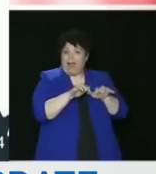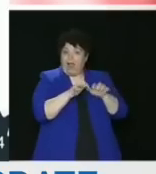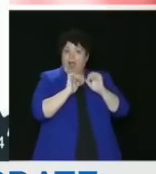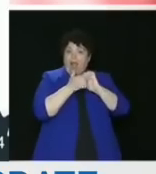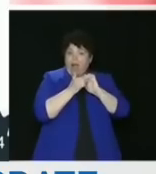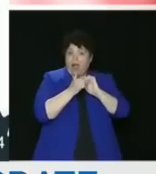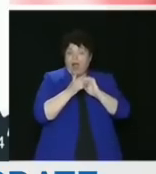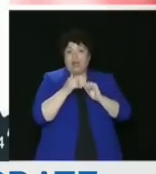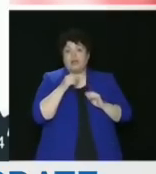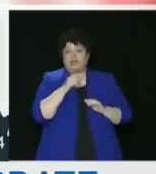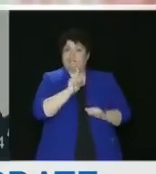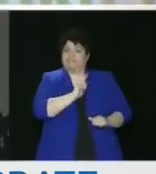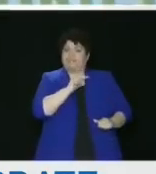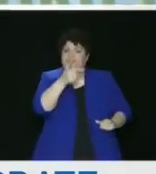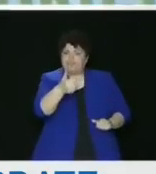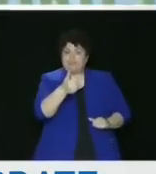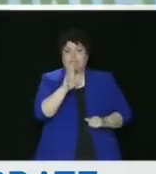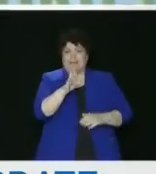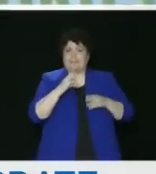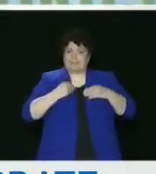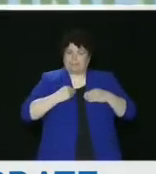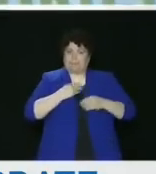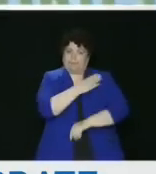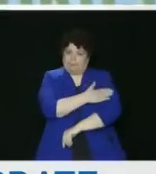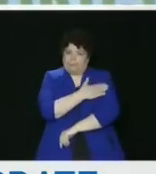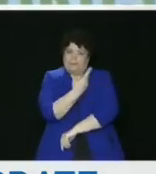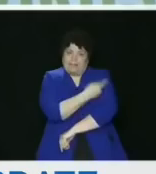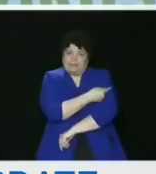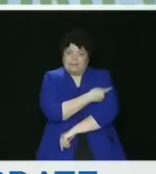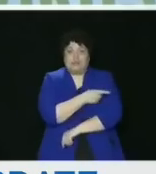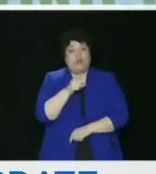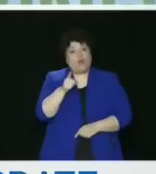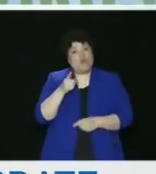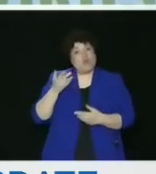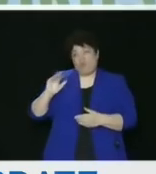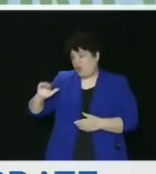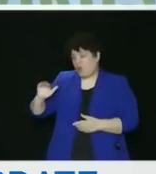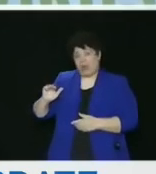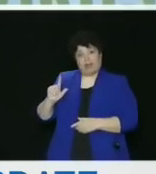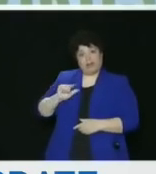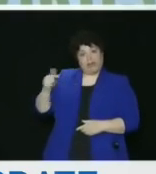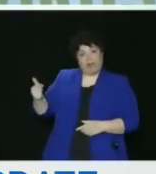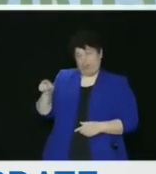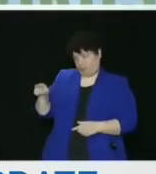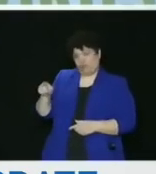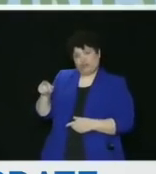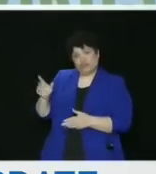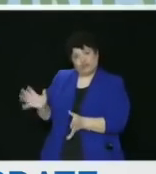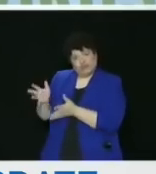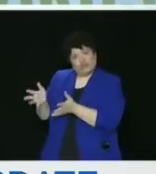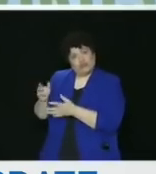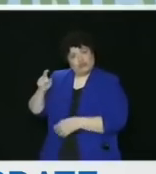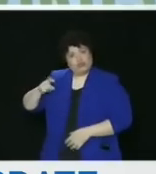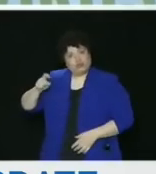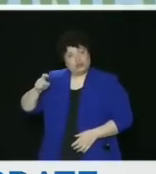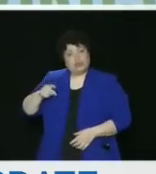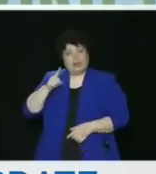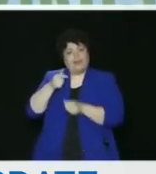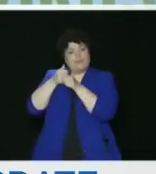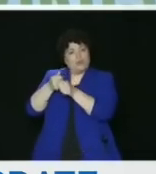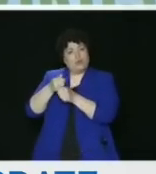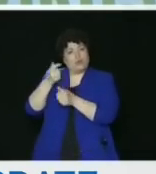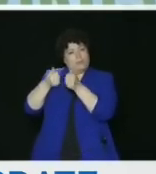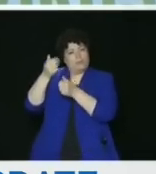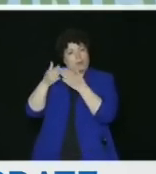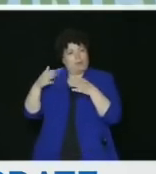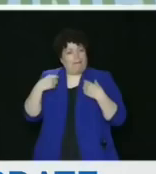as soon as it's your turn, supporting others to get vaccinated when it is their turn, following public health advice, and keeping